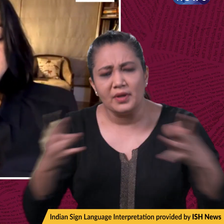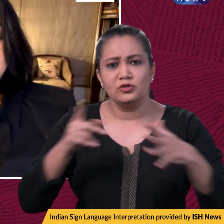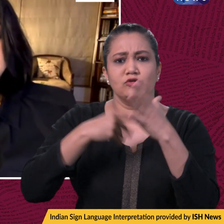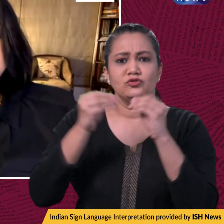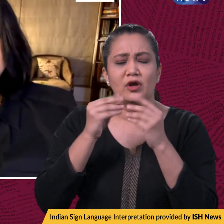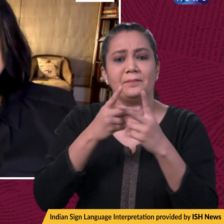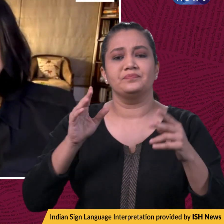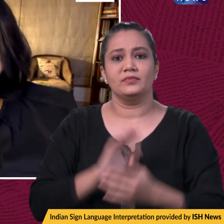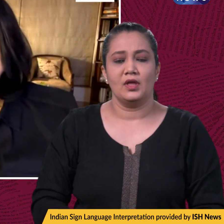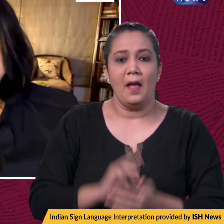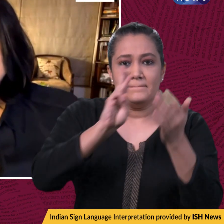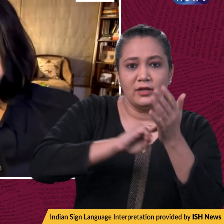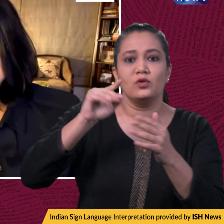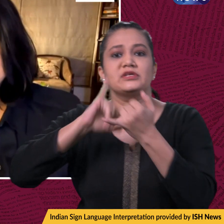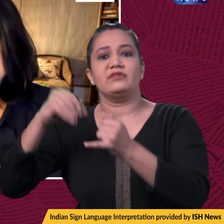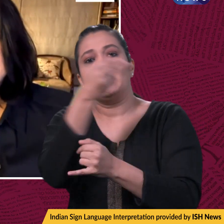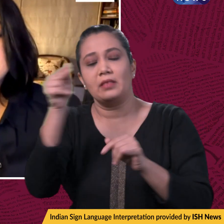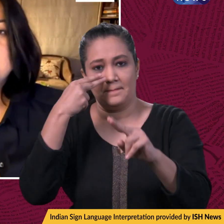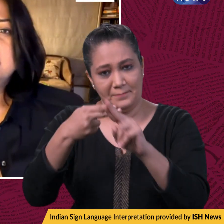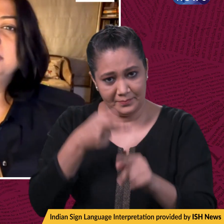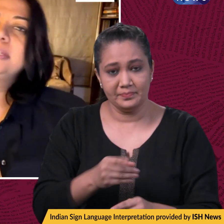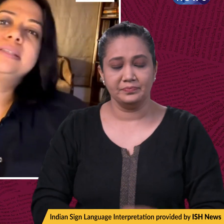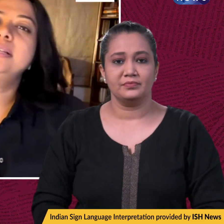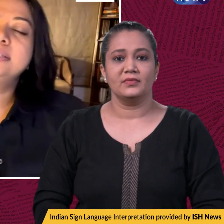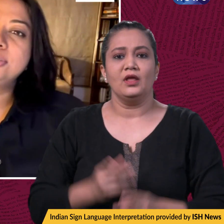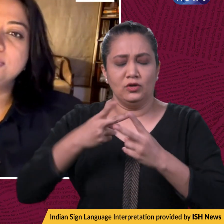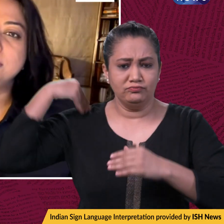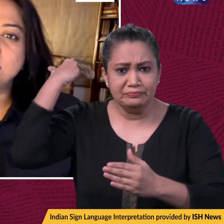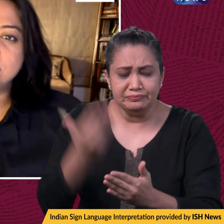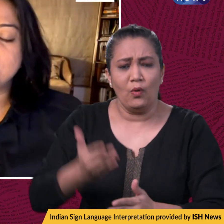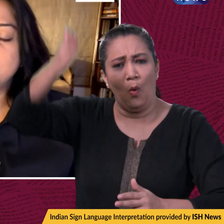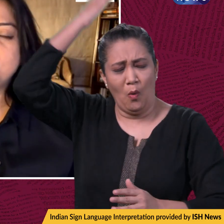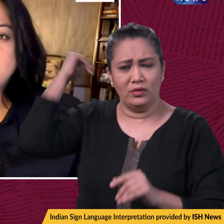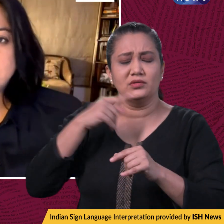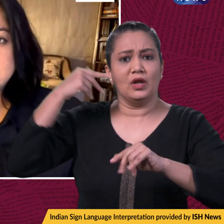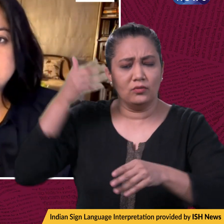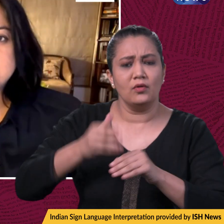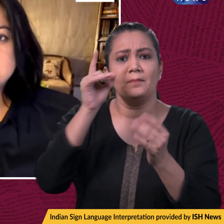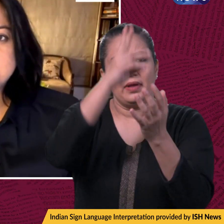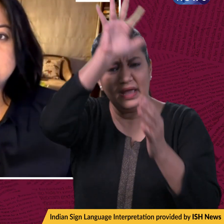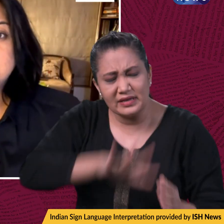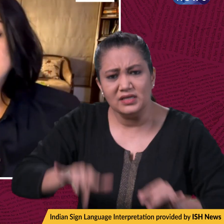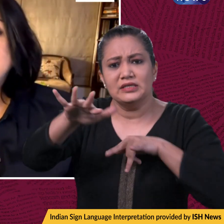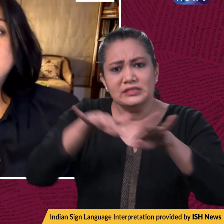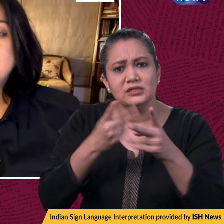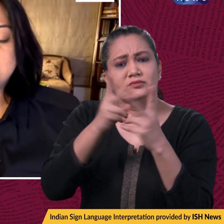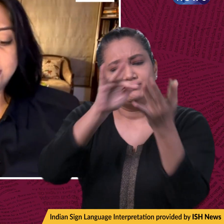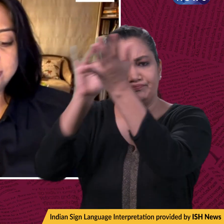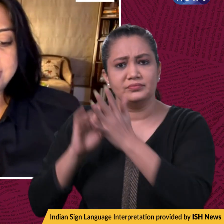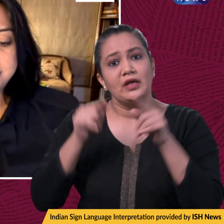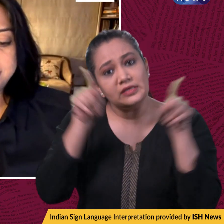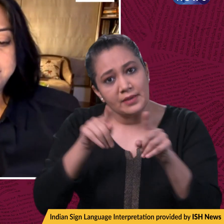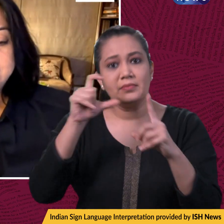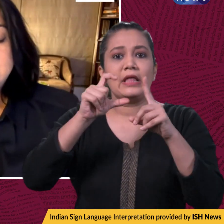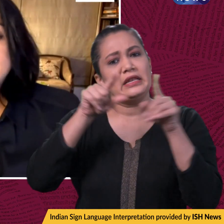scavengers and the Rehabilitation Act of 2013 bans the practice, but it still continues in almost all of our cities and states, including our